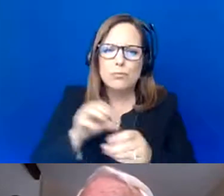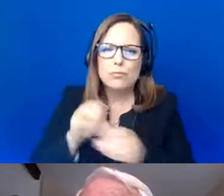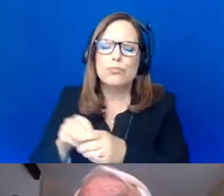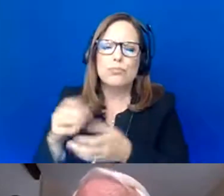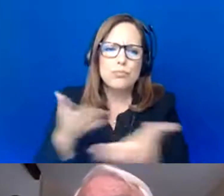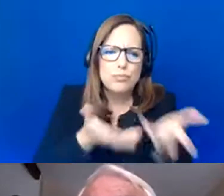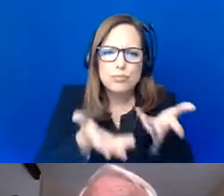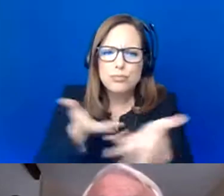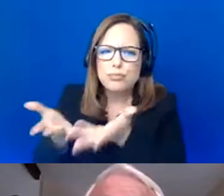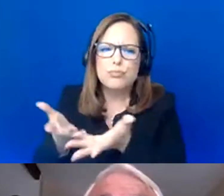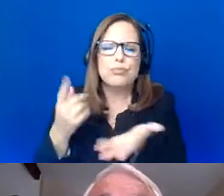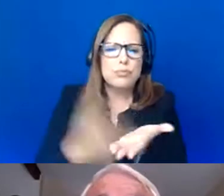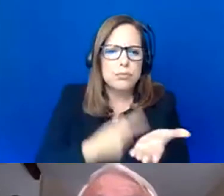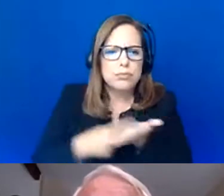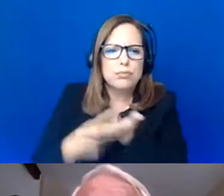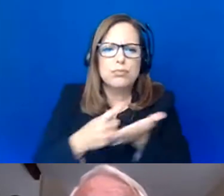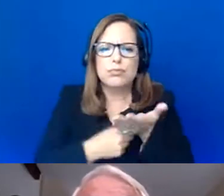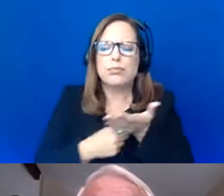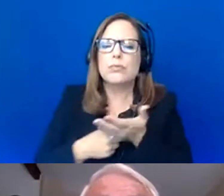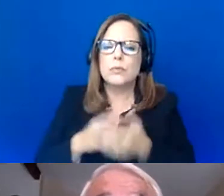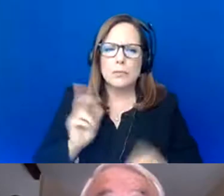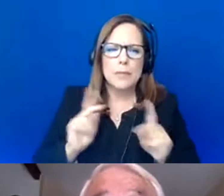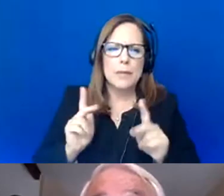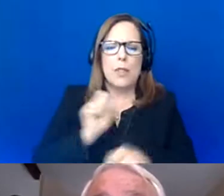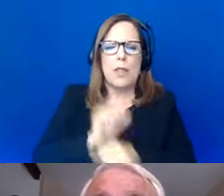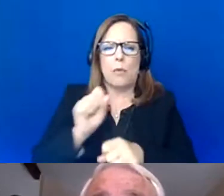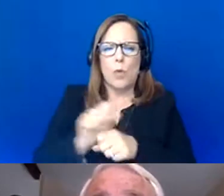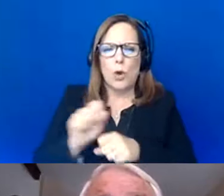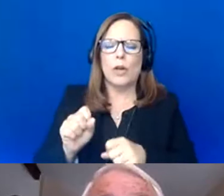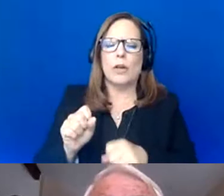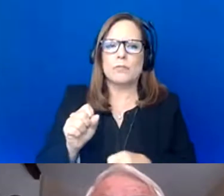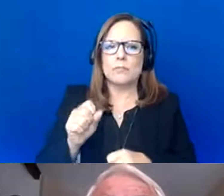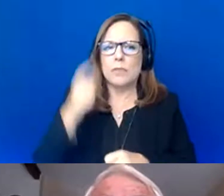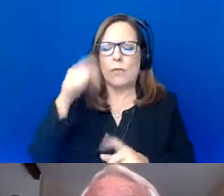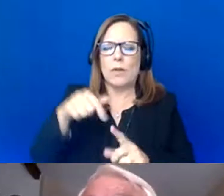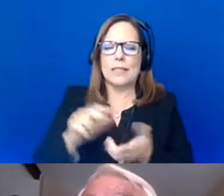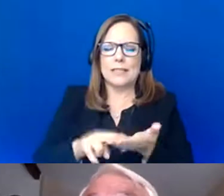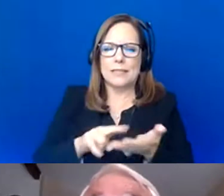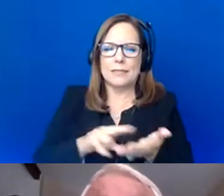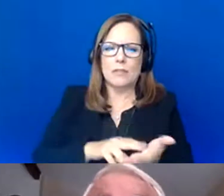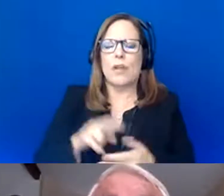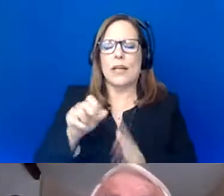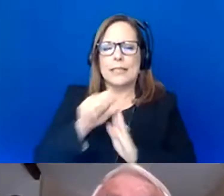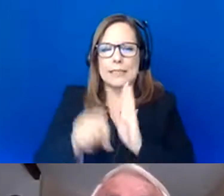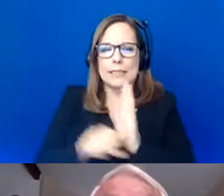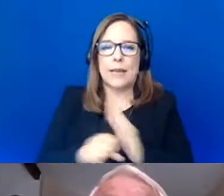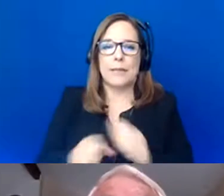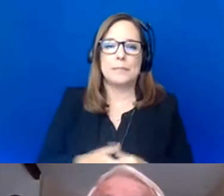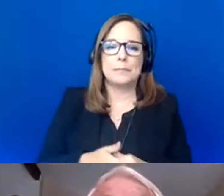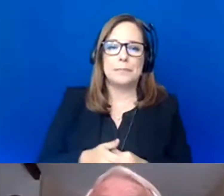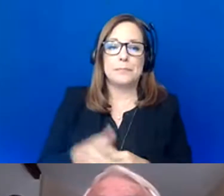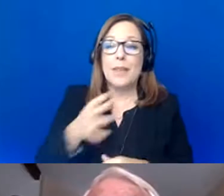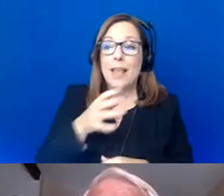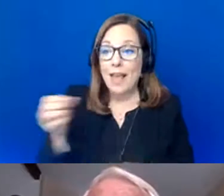and also state staff work. And the dynamic leadership of the former CDA